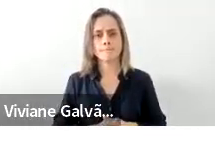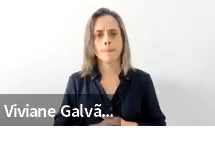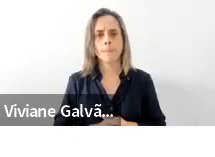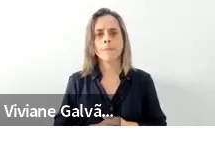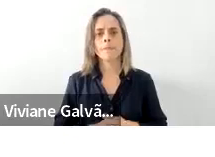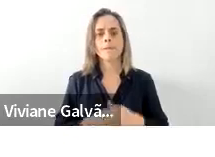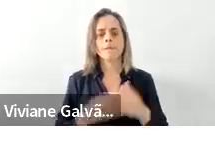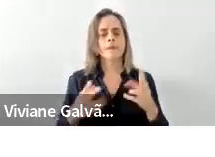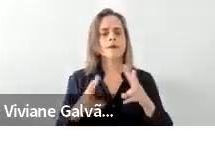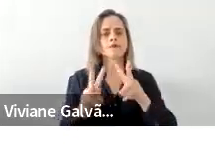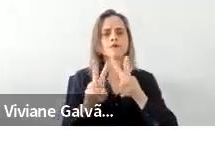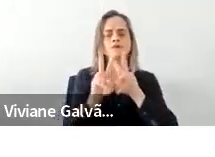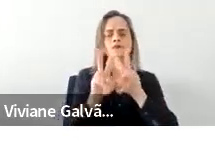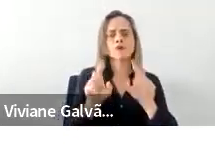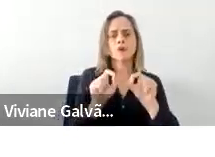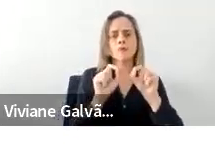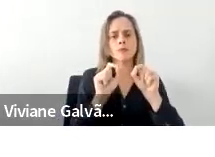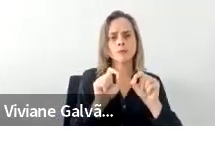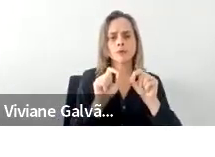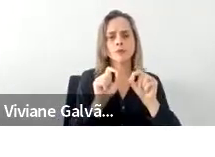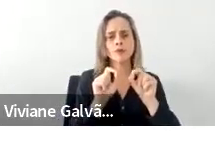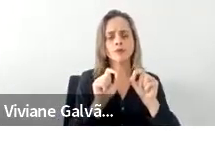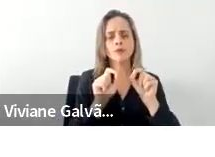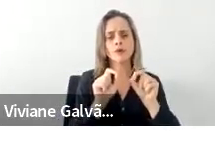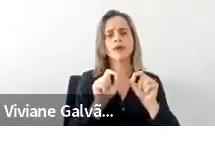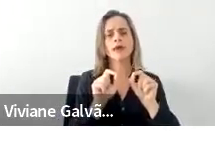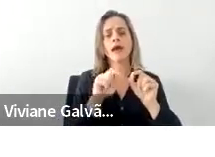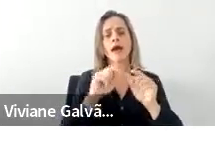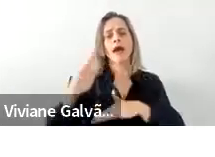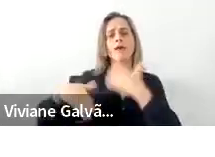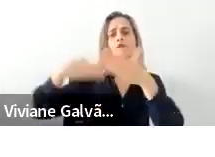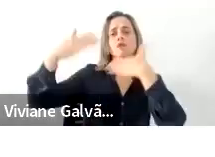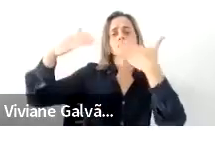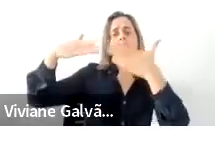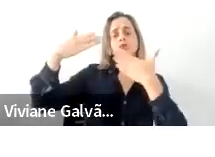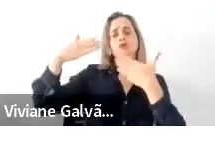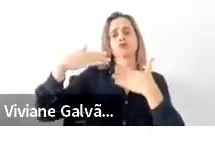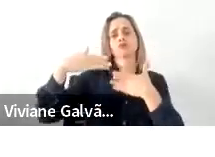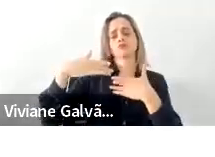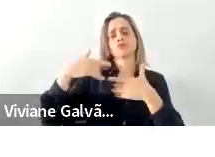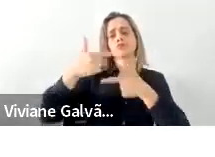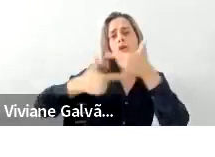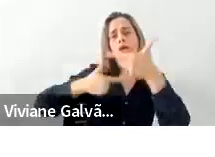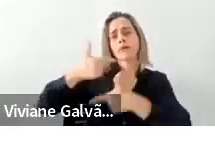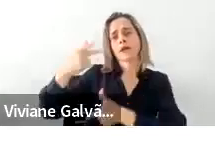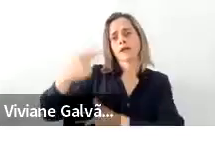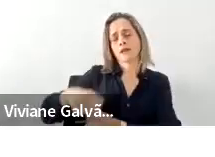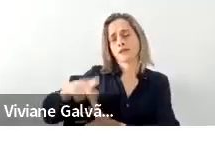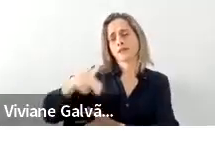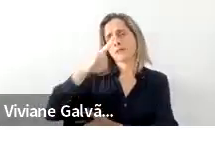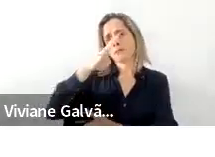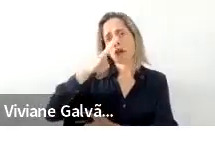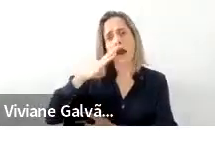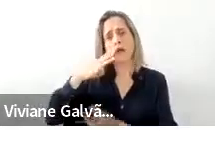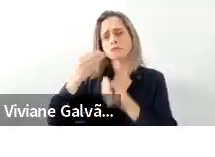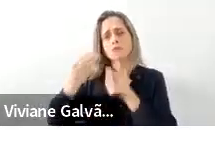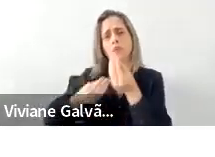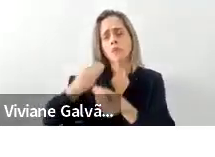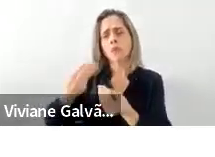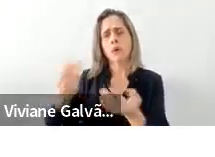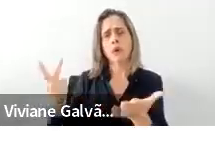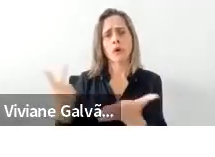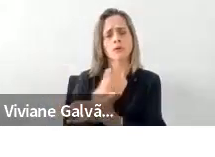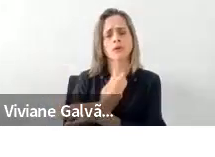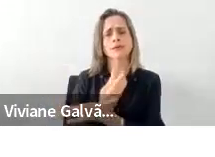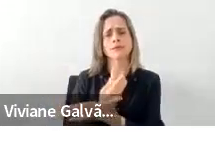evolutionism in Marx's historicism and its significance in relation to decolonizing movements and